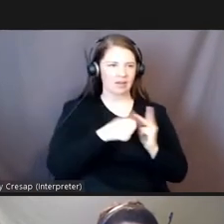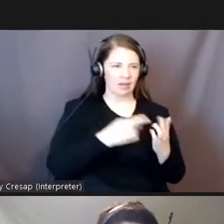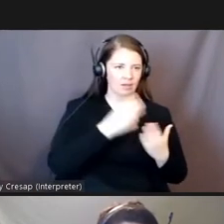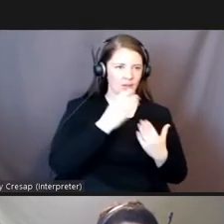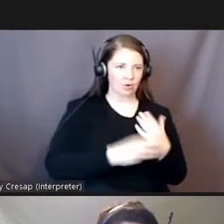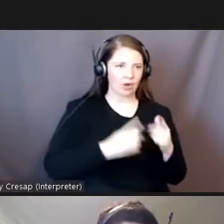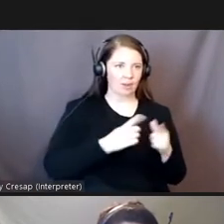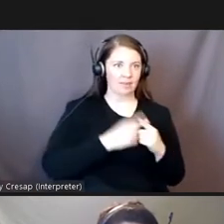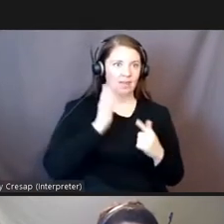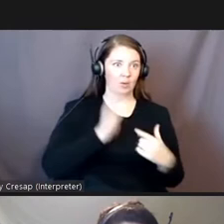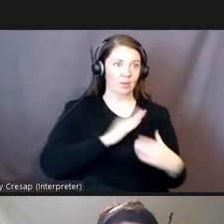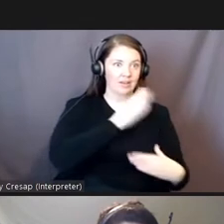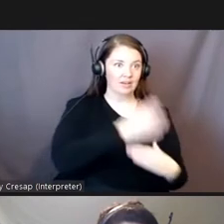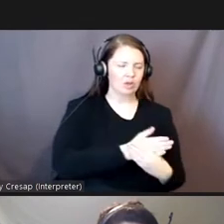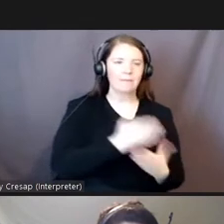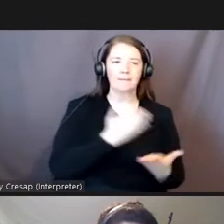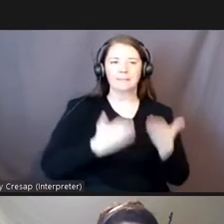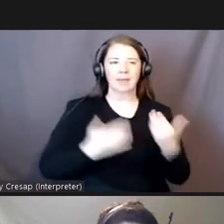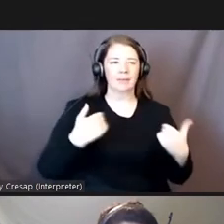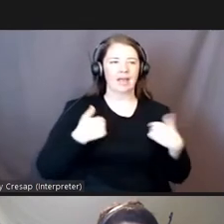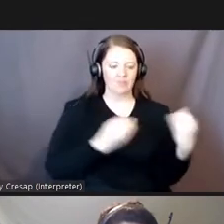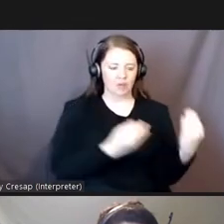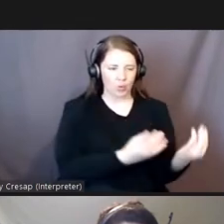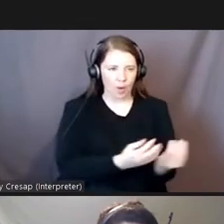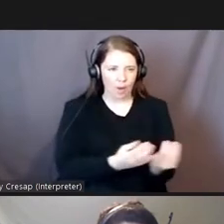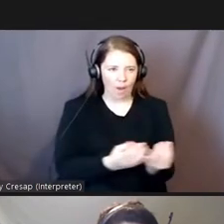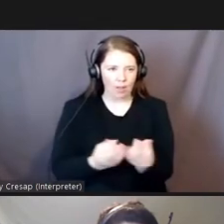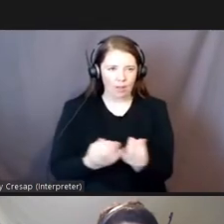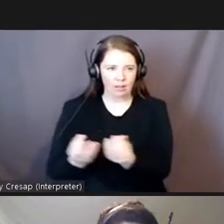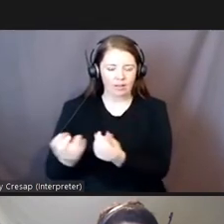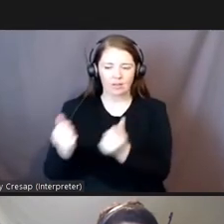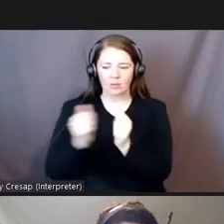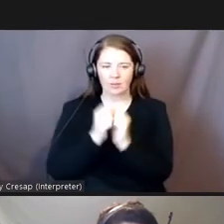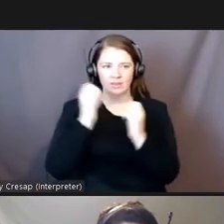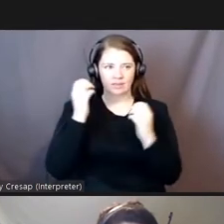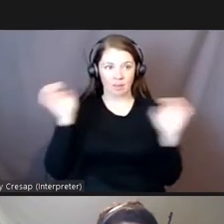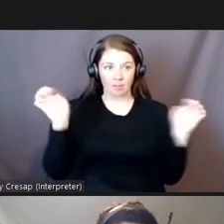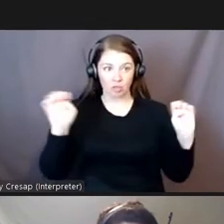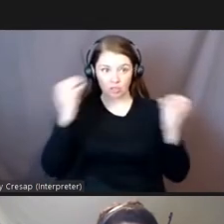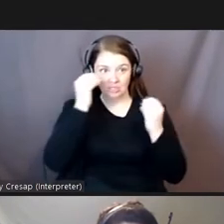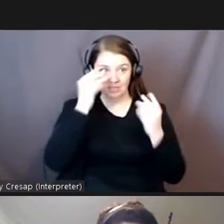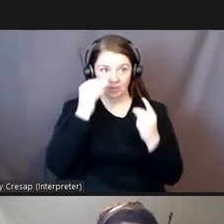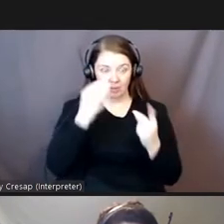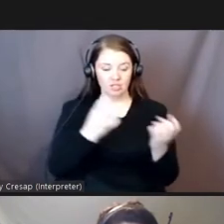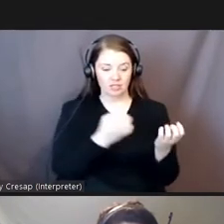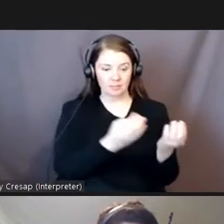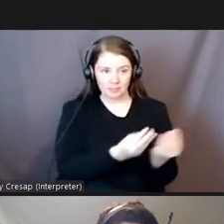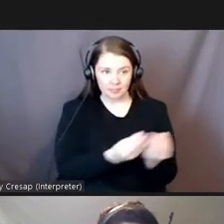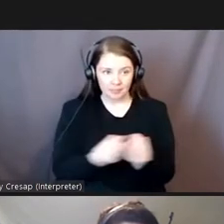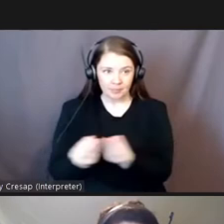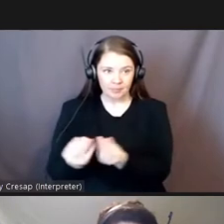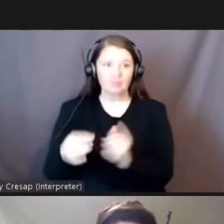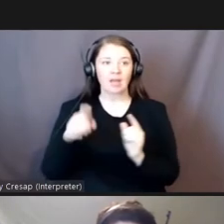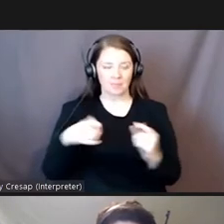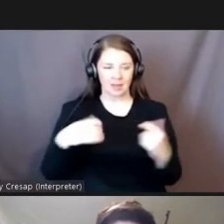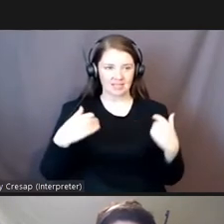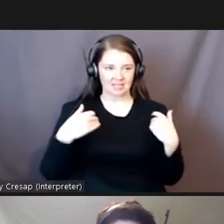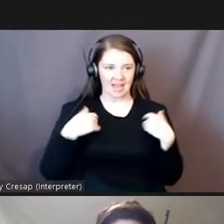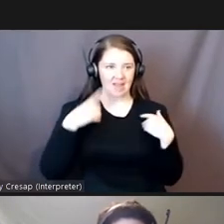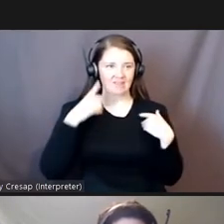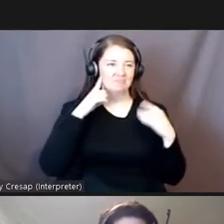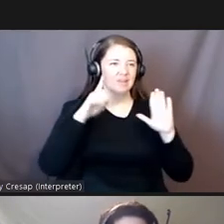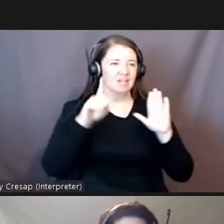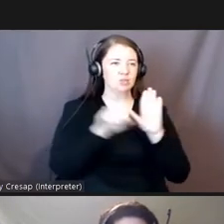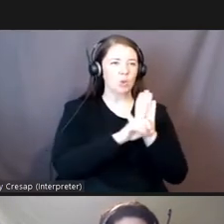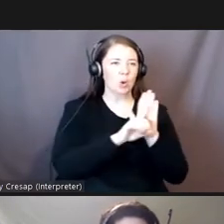of a crawl, for example, with emergency information, it has to be accompanied by an oral tone and then